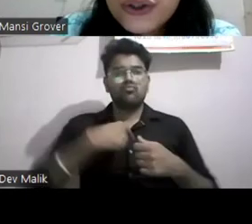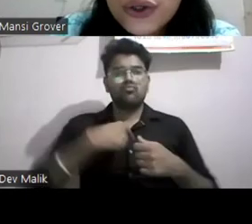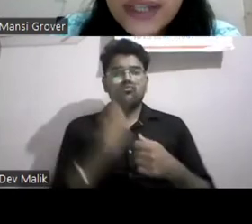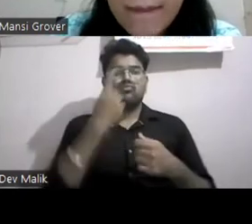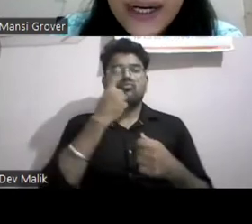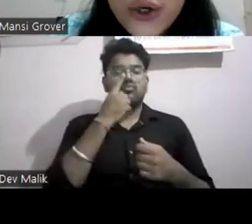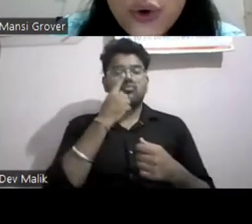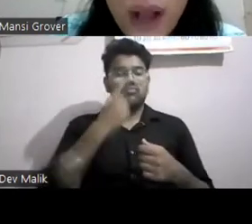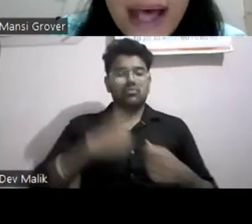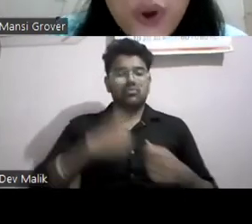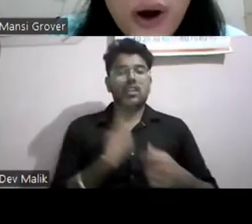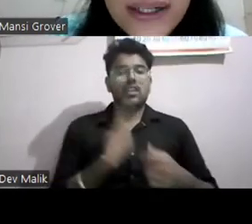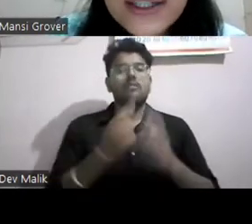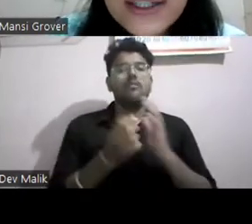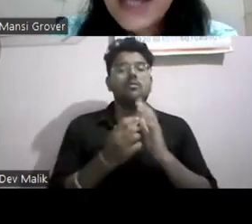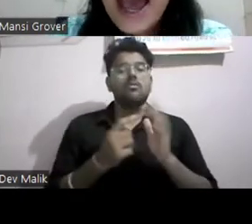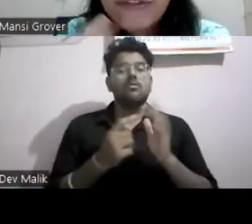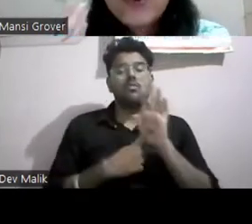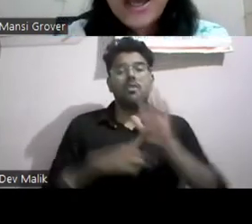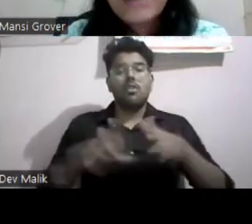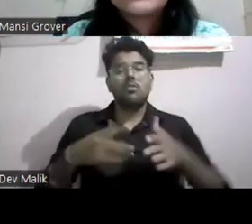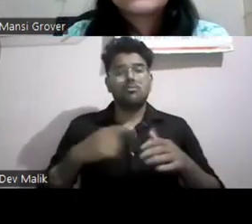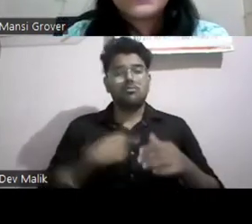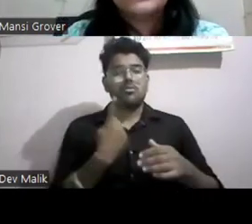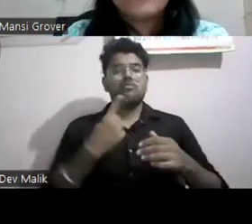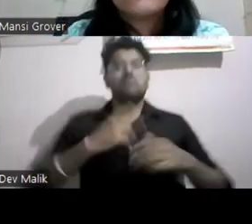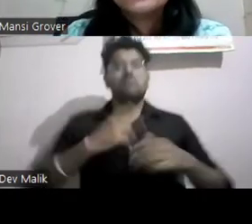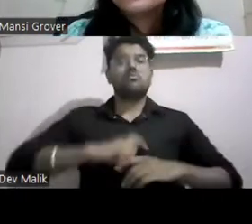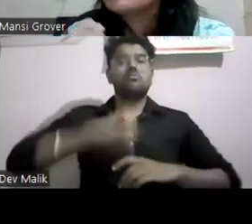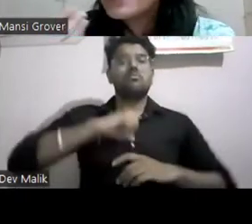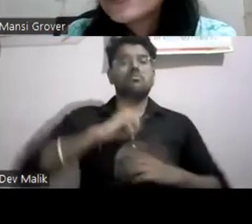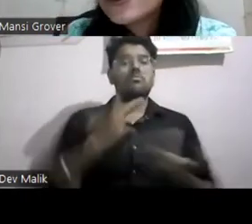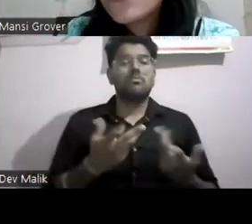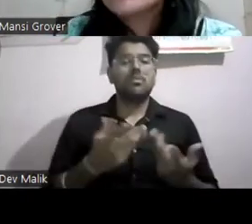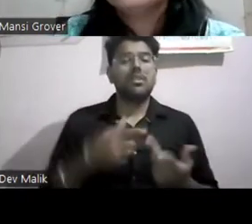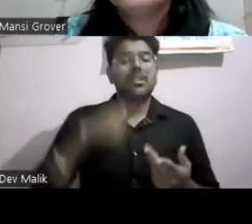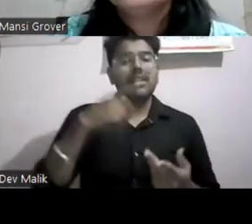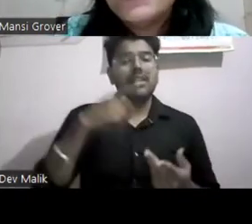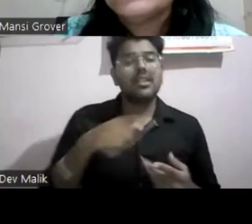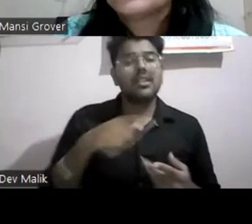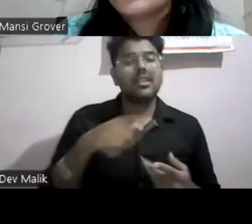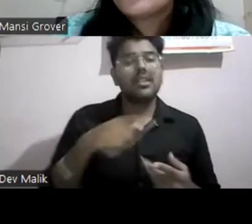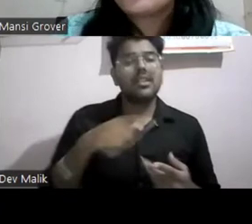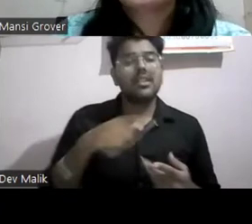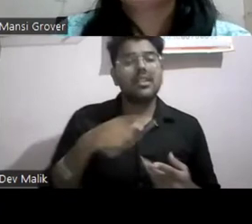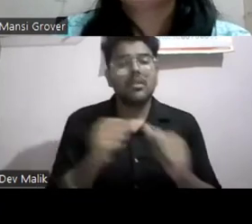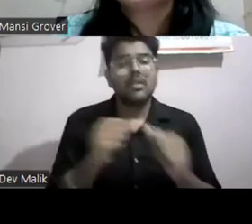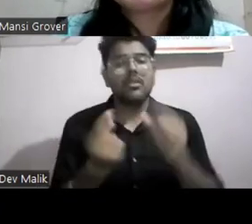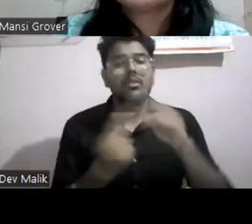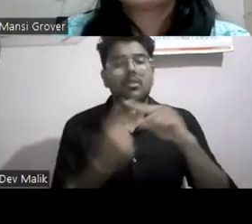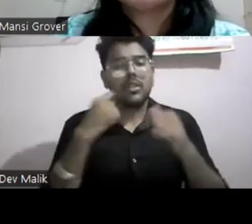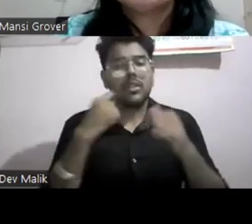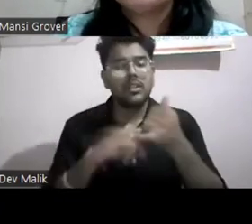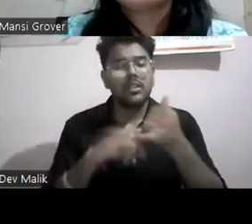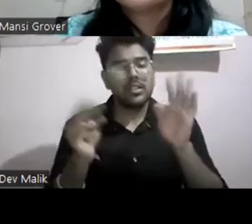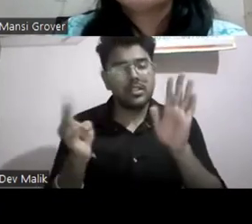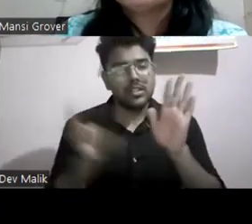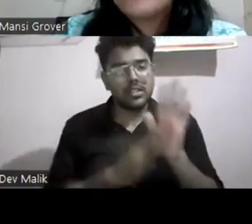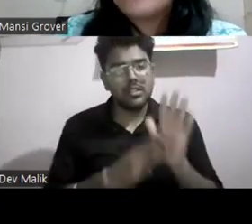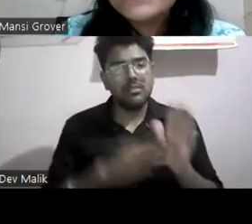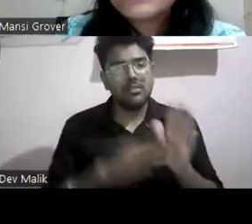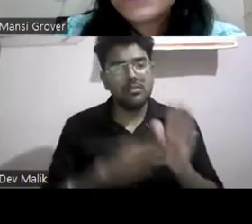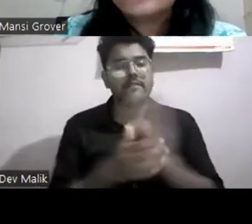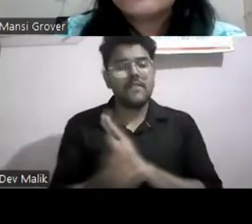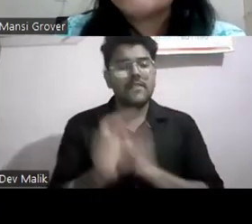world. So somebody who has autism will have to have this kind of, you know, extraordinary talent, or, you know, this person